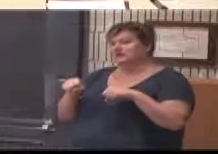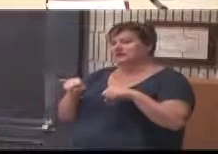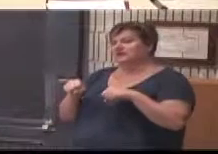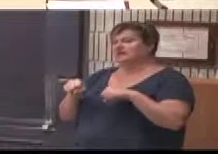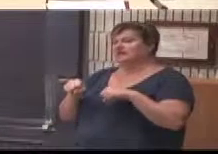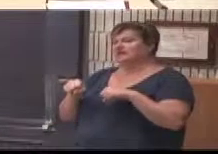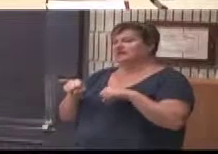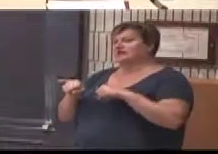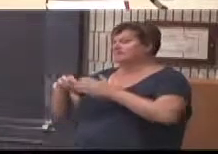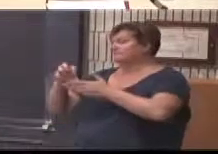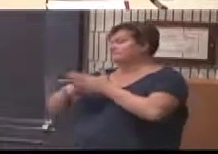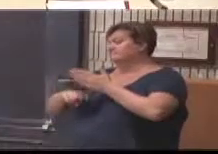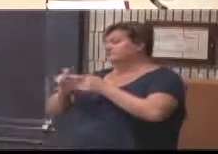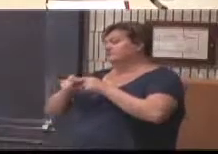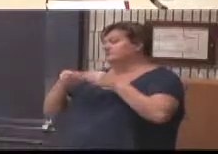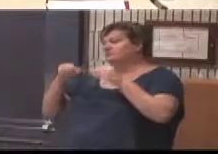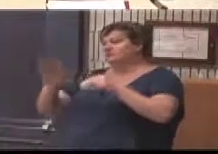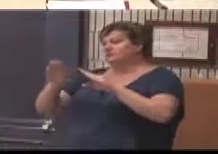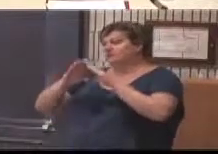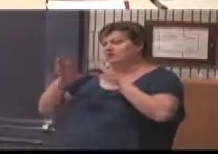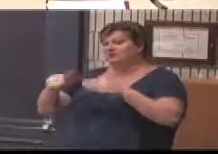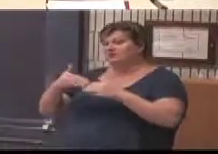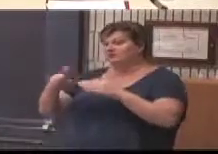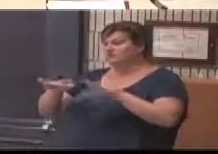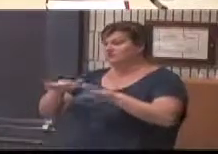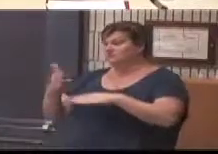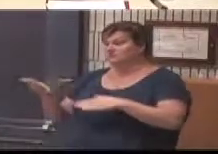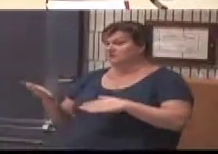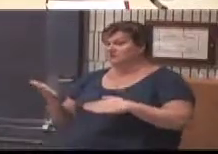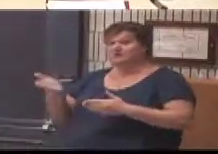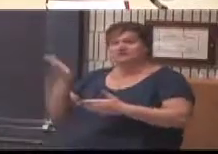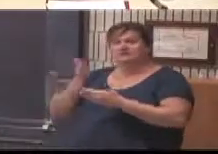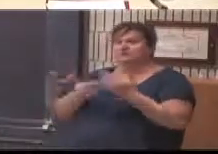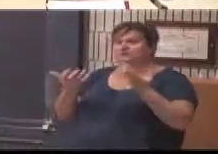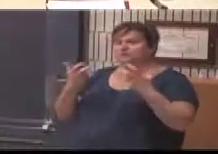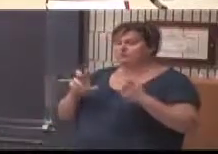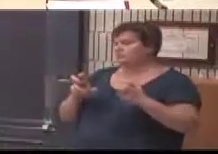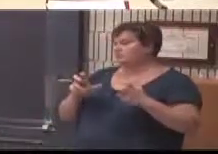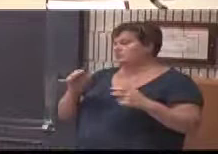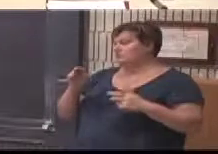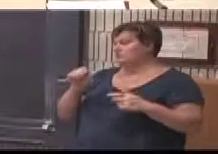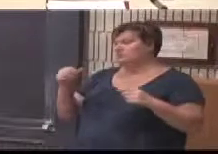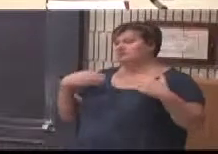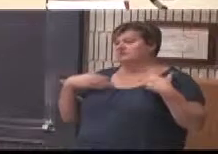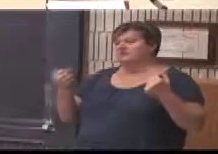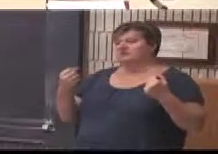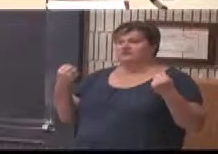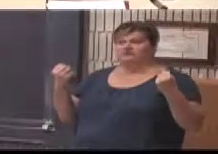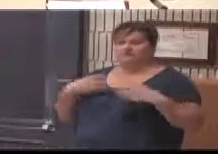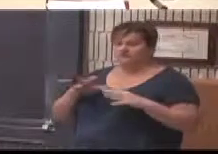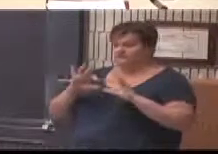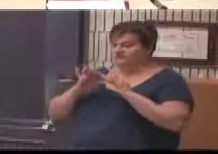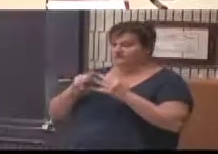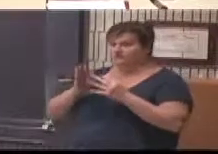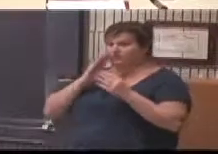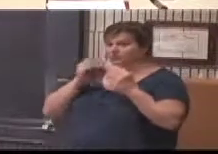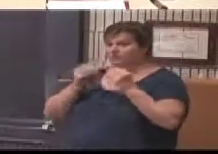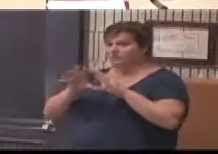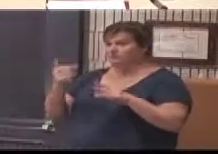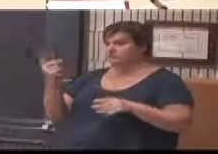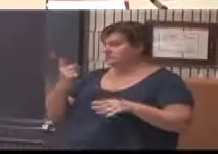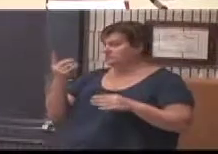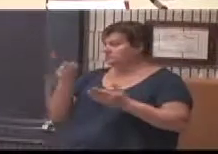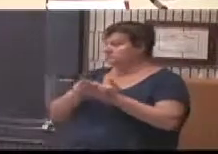to the sale of your house after your death. So some people don't want to go the MassHealth route for fear that their family will lose out